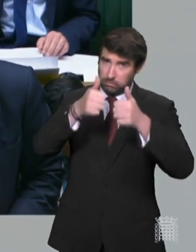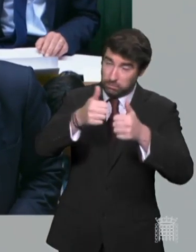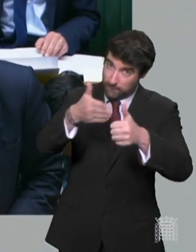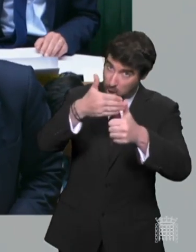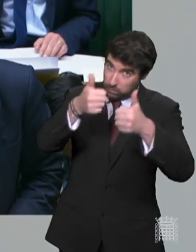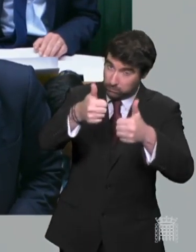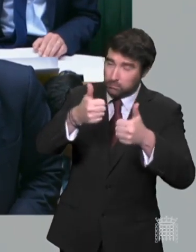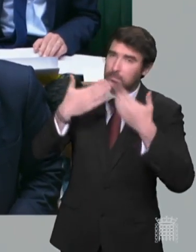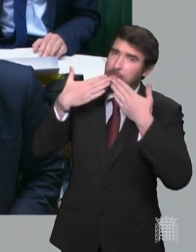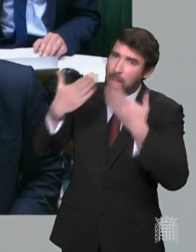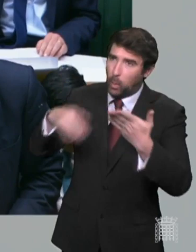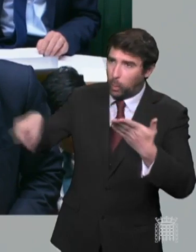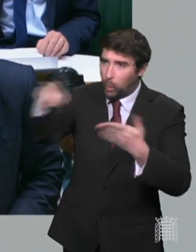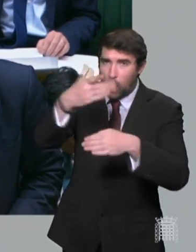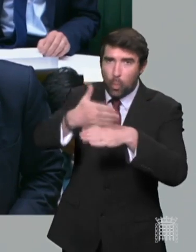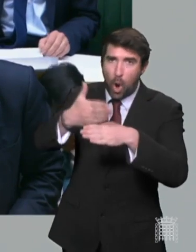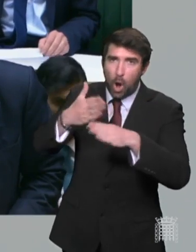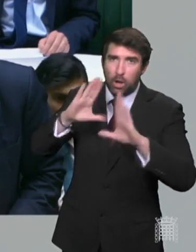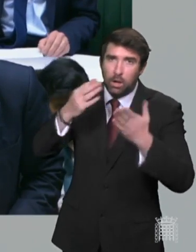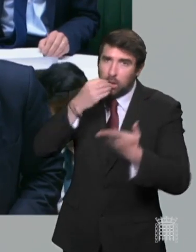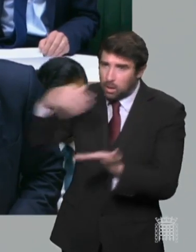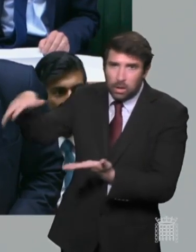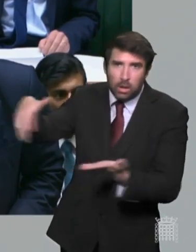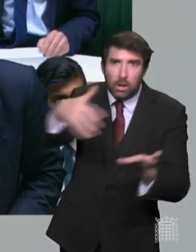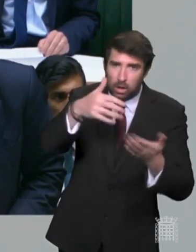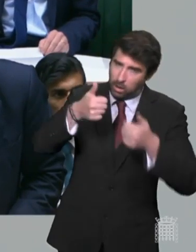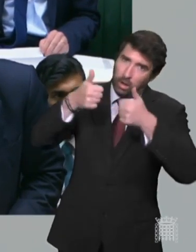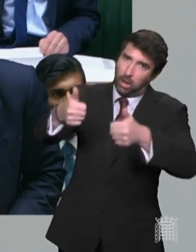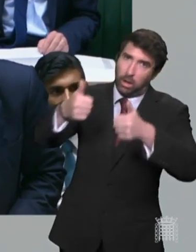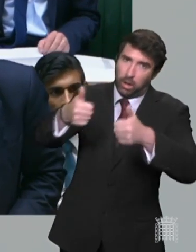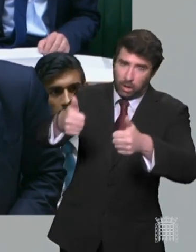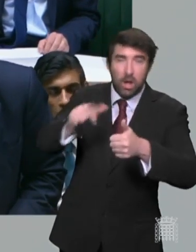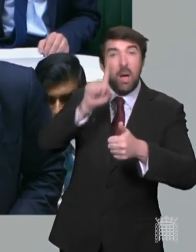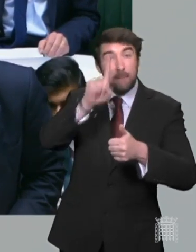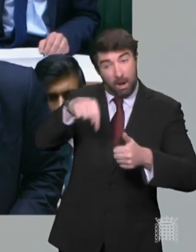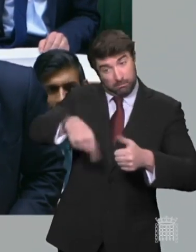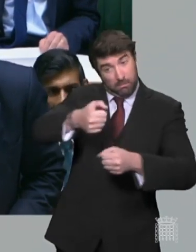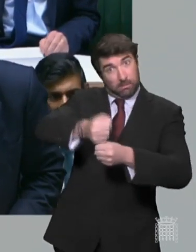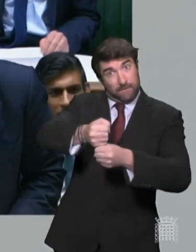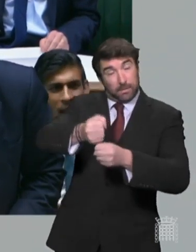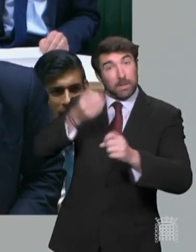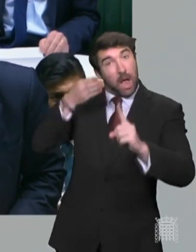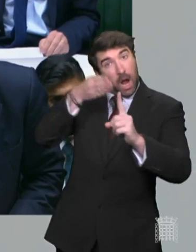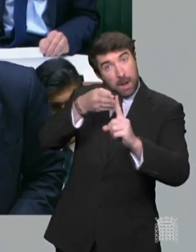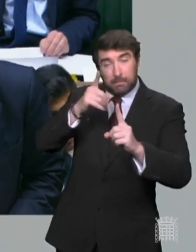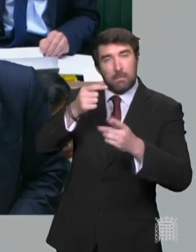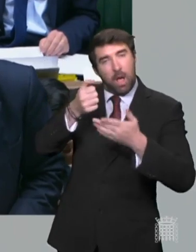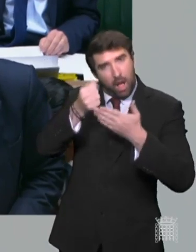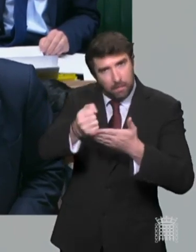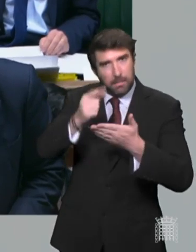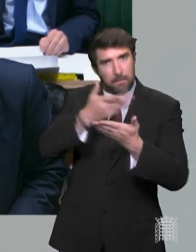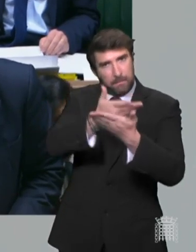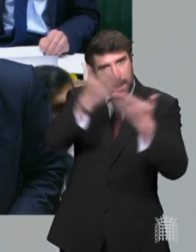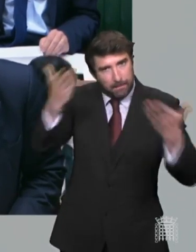done throughout the pandemic is to put the most protection for those who need it most across society. And I'm proud of what we've